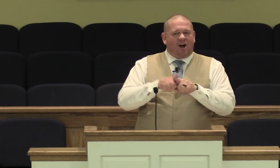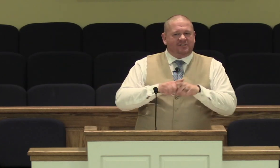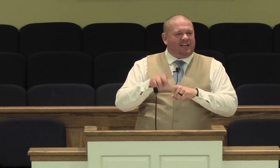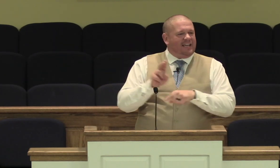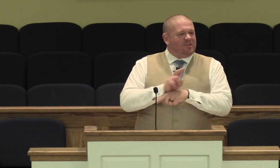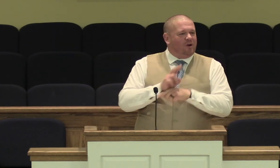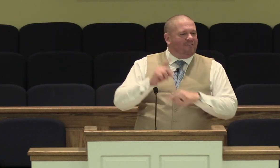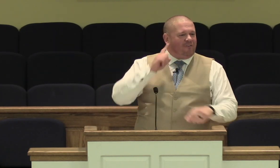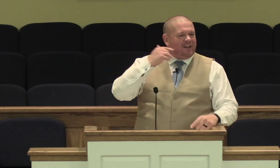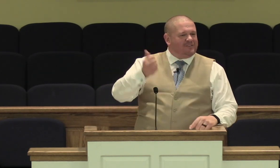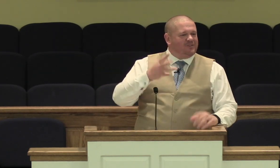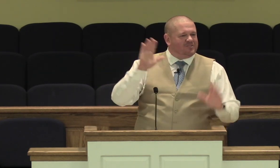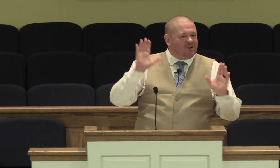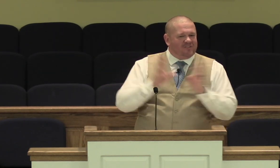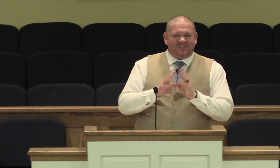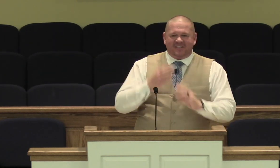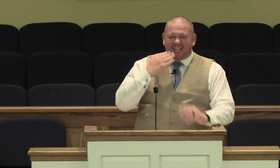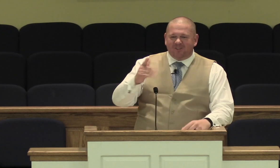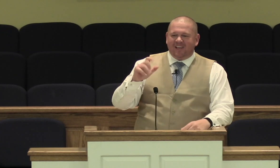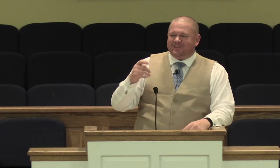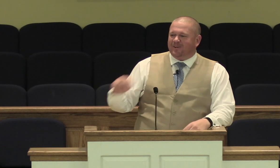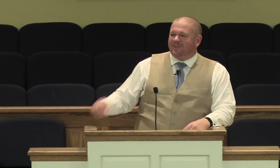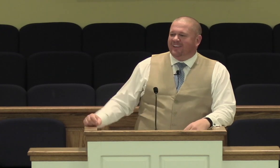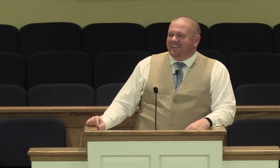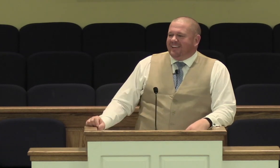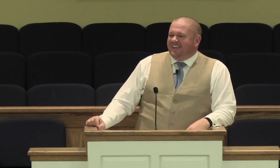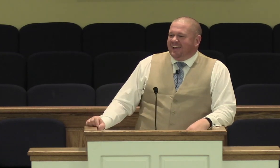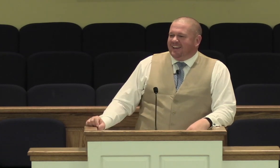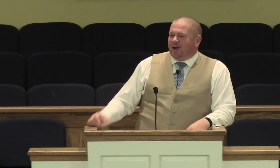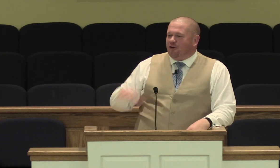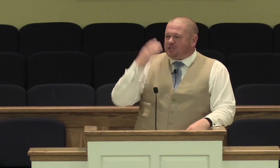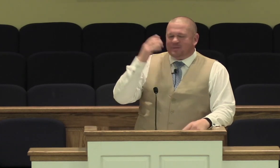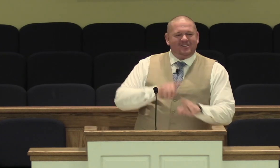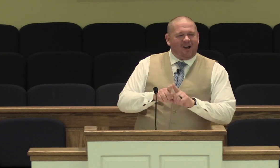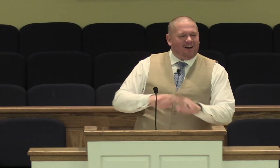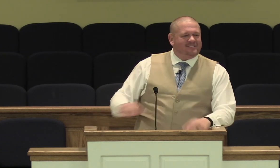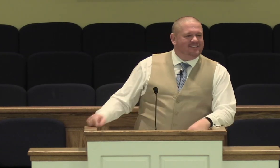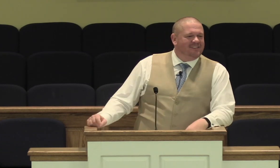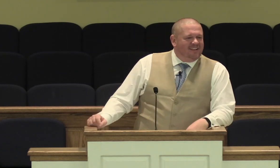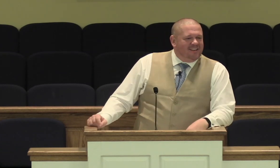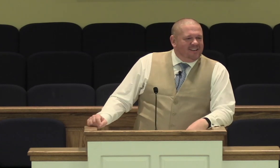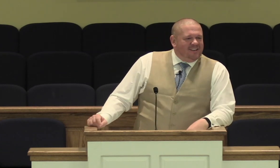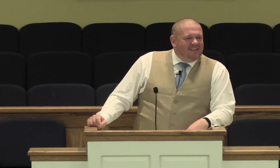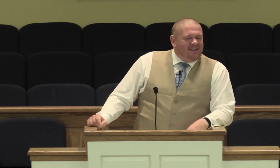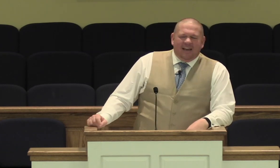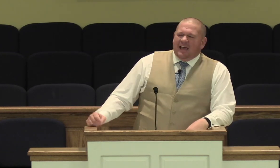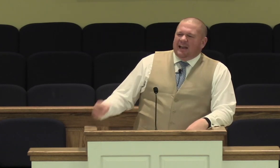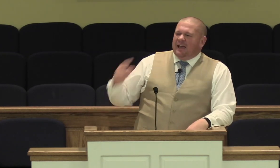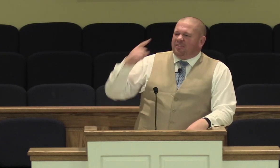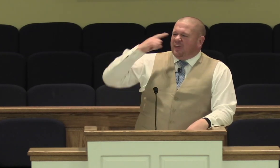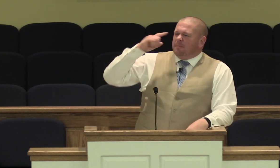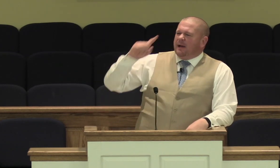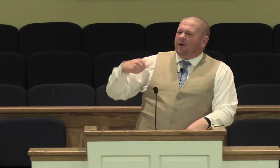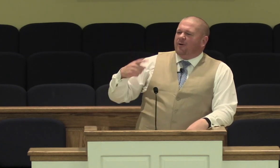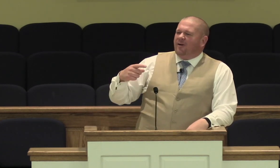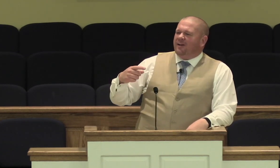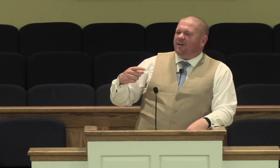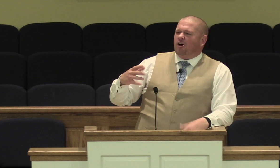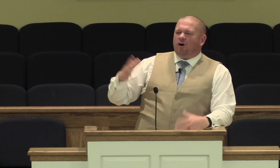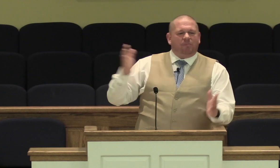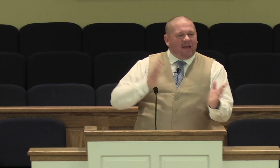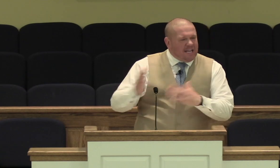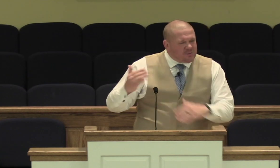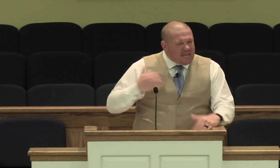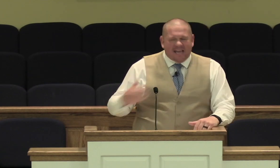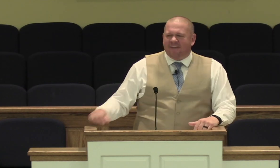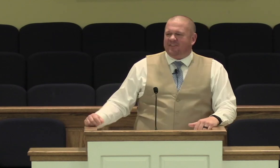bought me a lot of crazy socks that I get to wear for the next few services. Thank you, Leto. And Christmas socks. And I think about